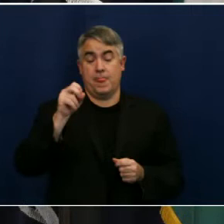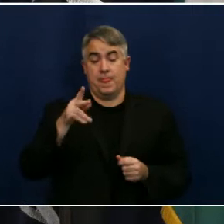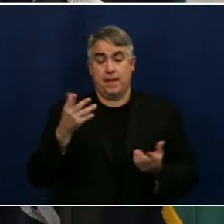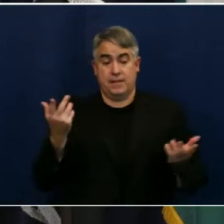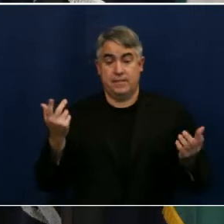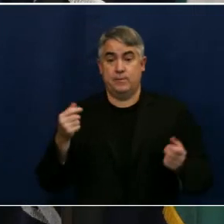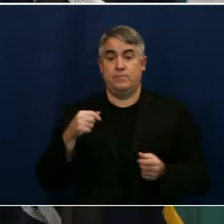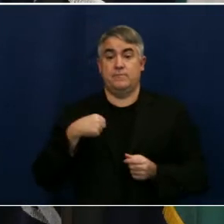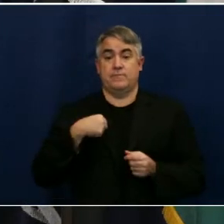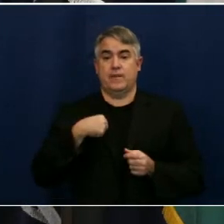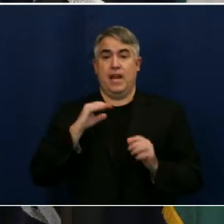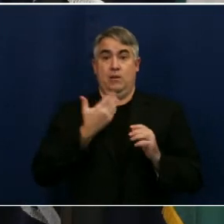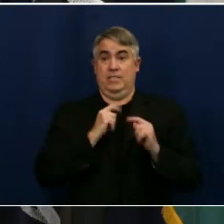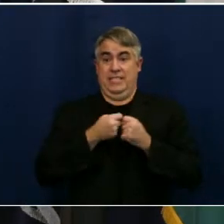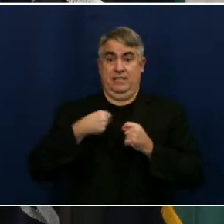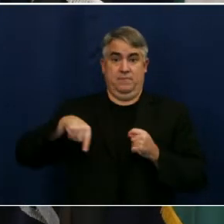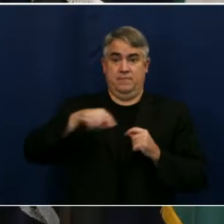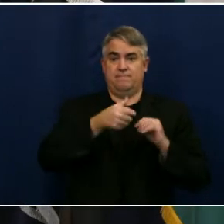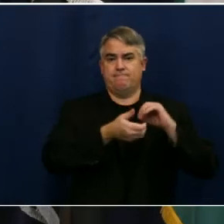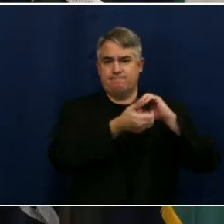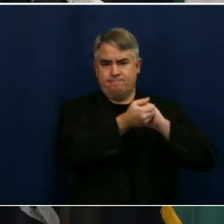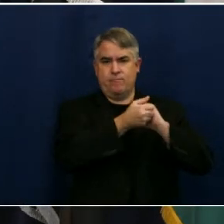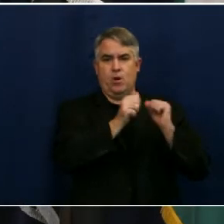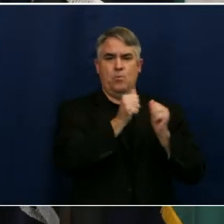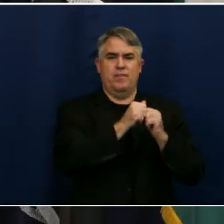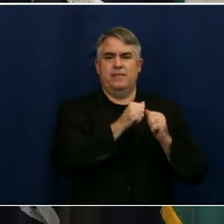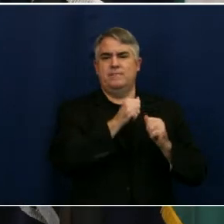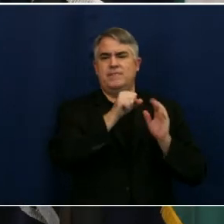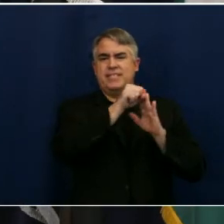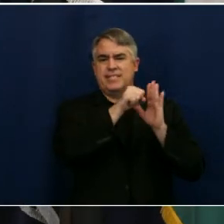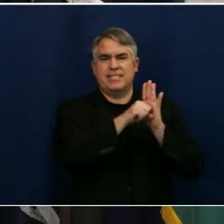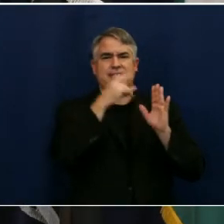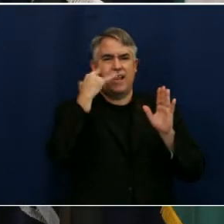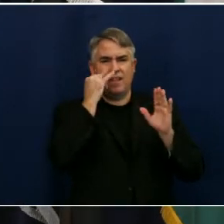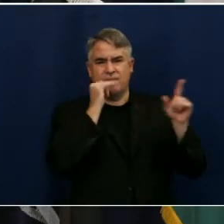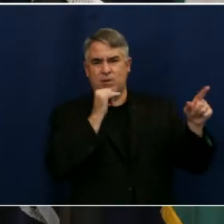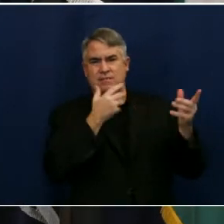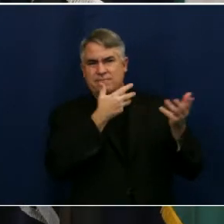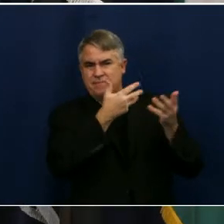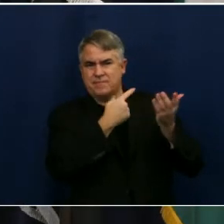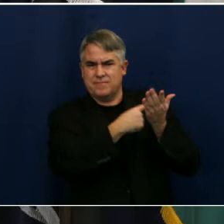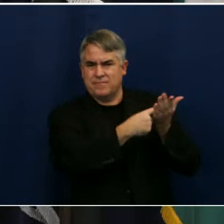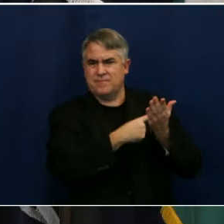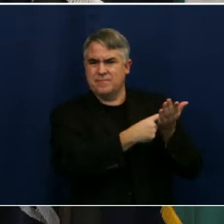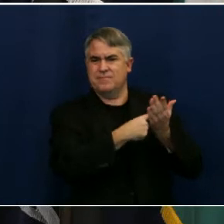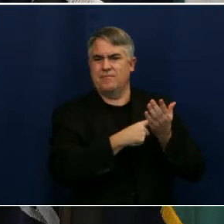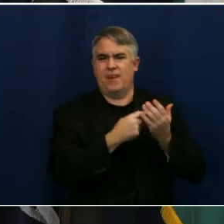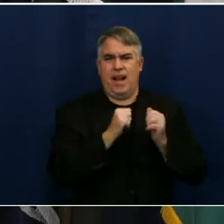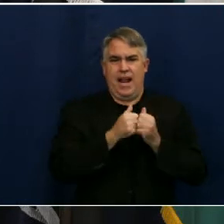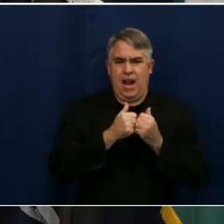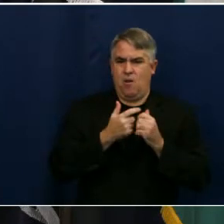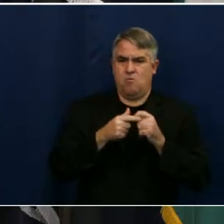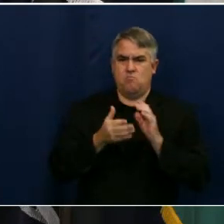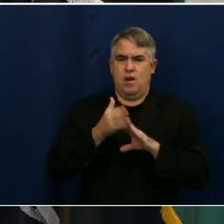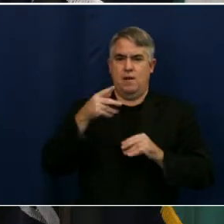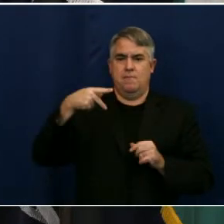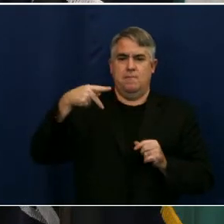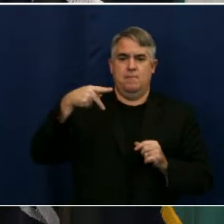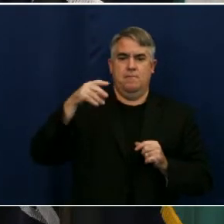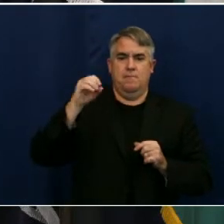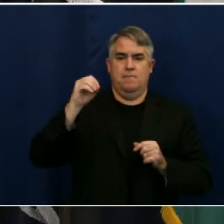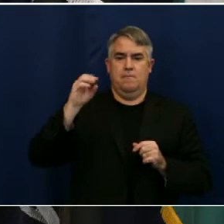spent considerable time with the state. There's so many different aspects of the portal that needs to work properly, from the